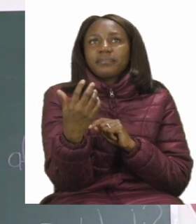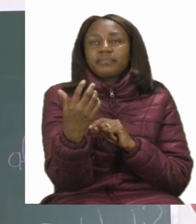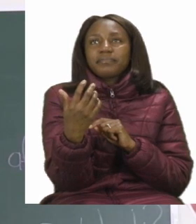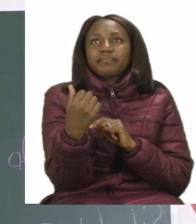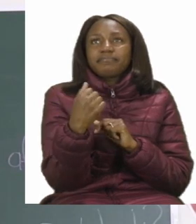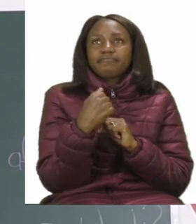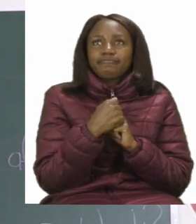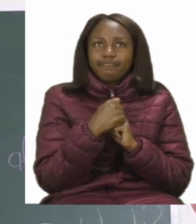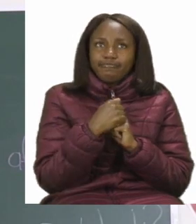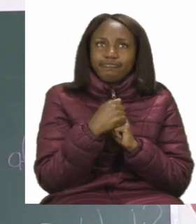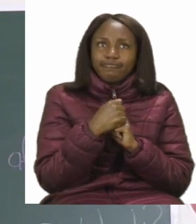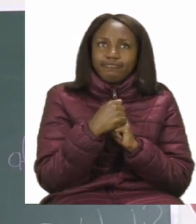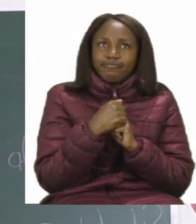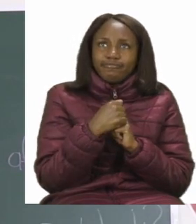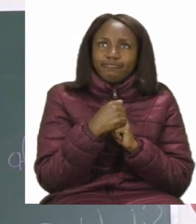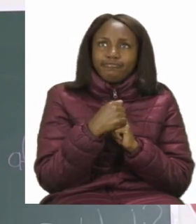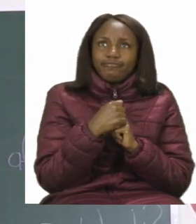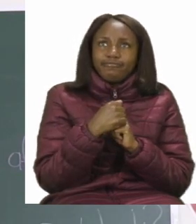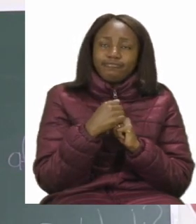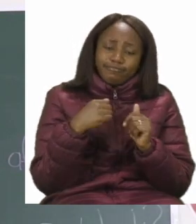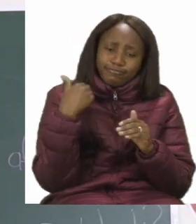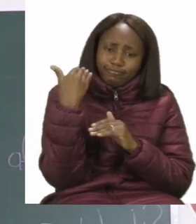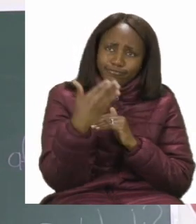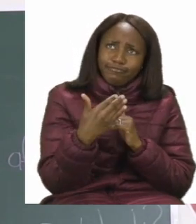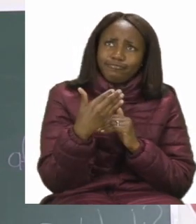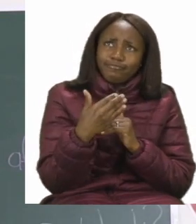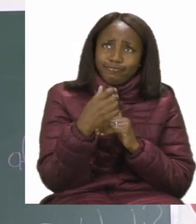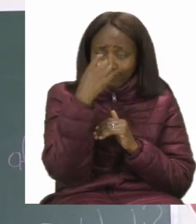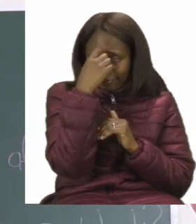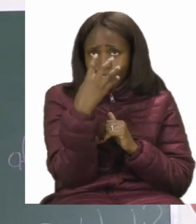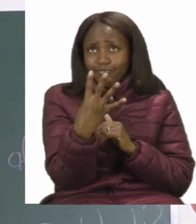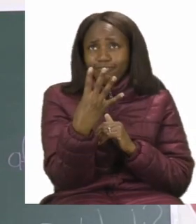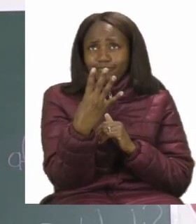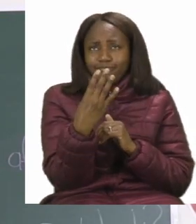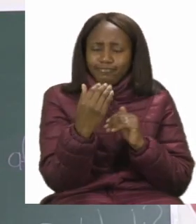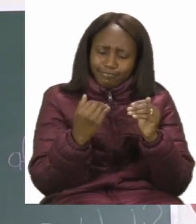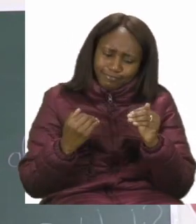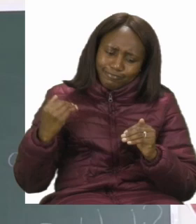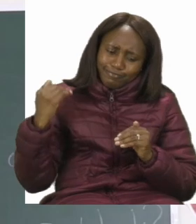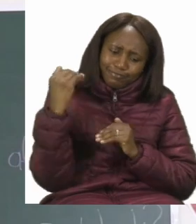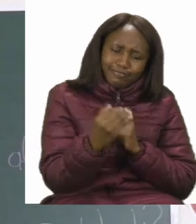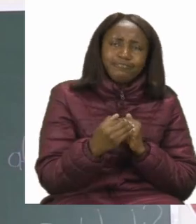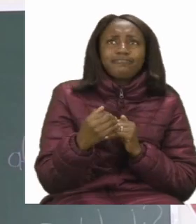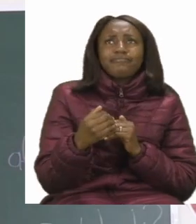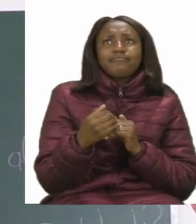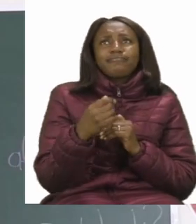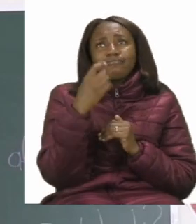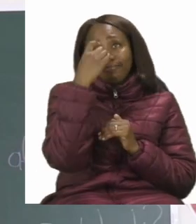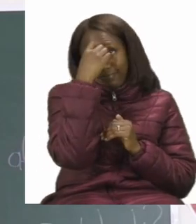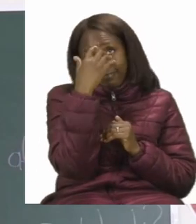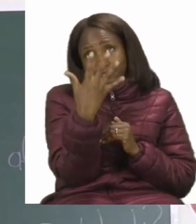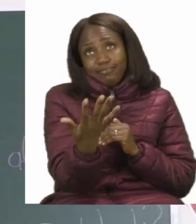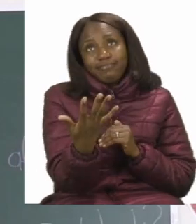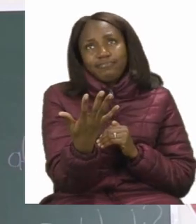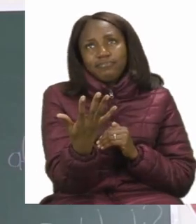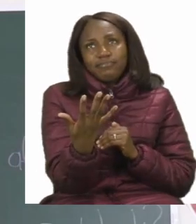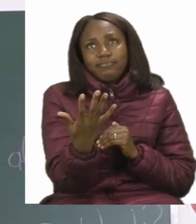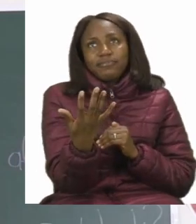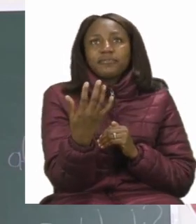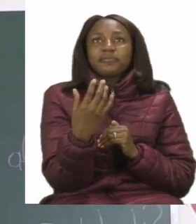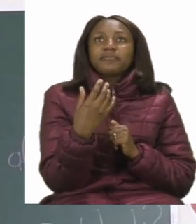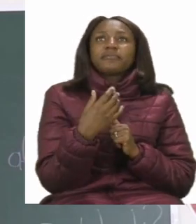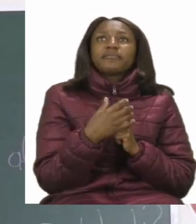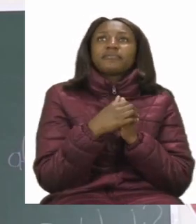After 3 o'clock you get 1 hour, which is 4 o'clock, 2 hours, which is 5